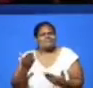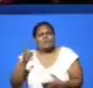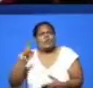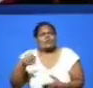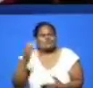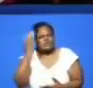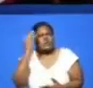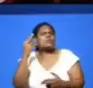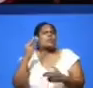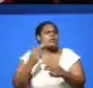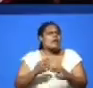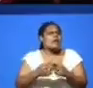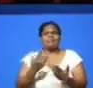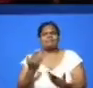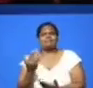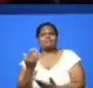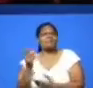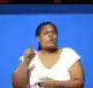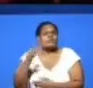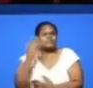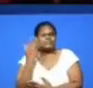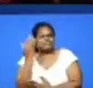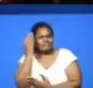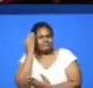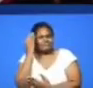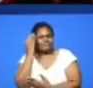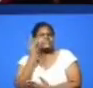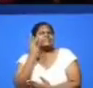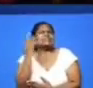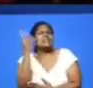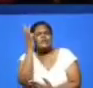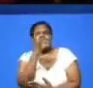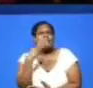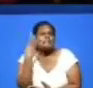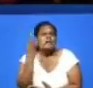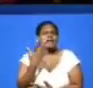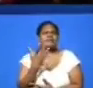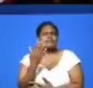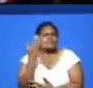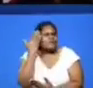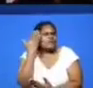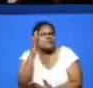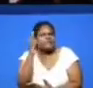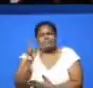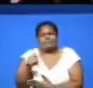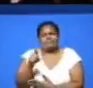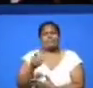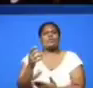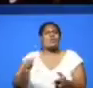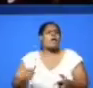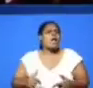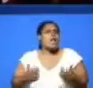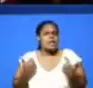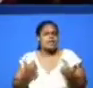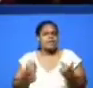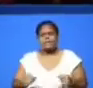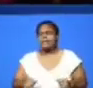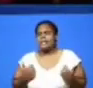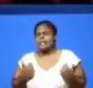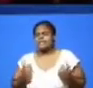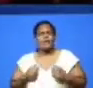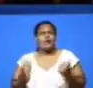But God knows who you are. I don't have to know where you live. I don't have to understand the details of your